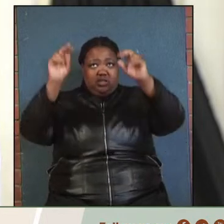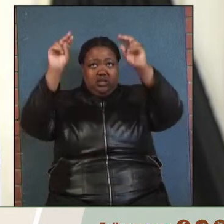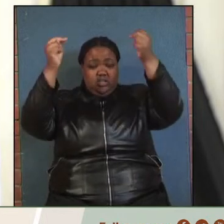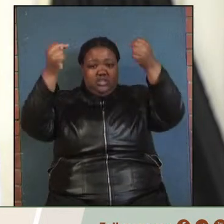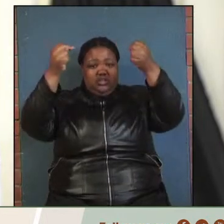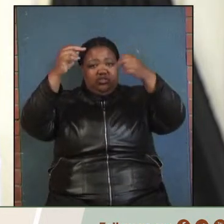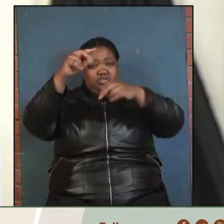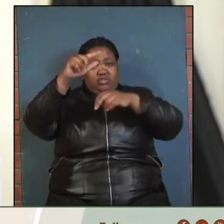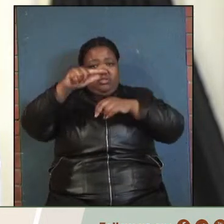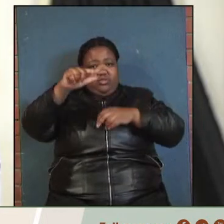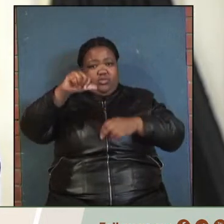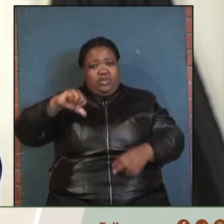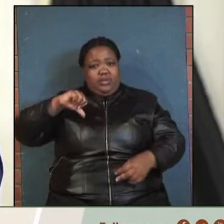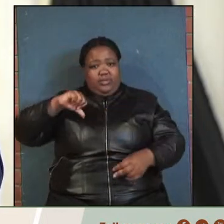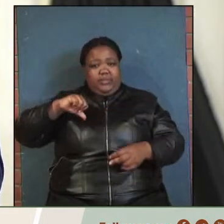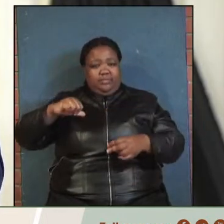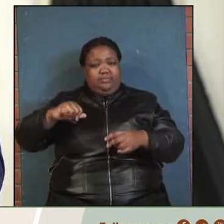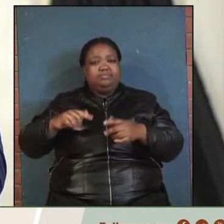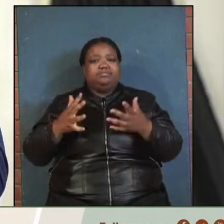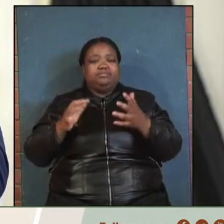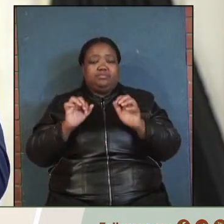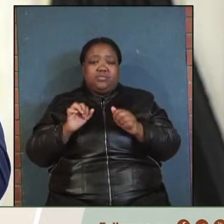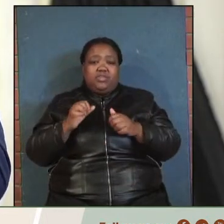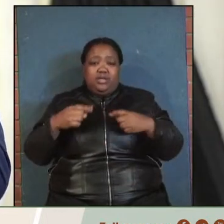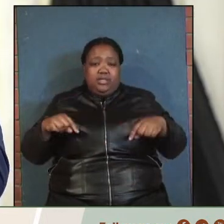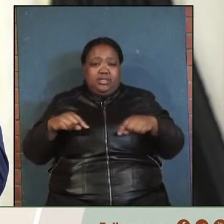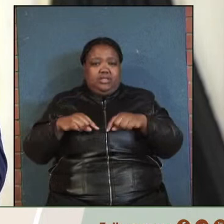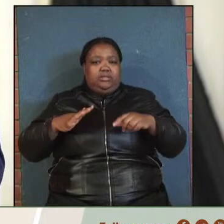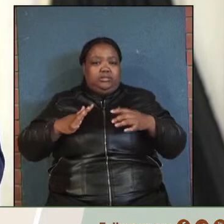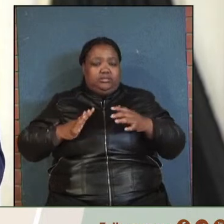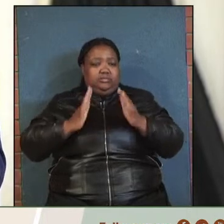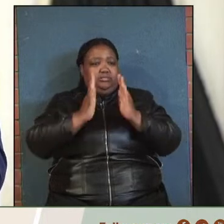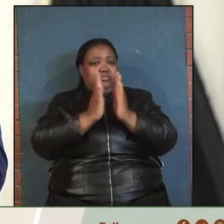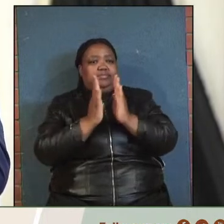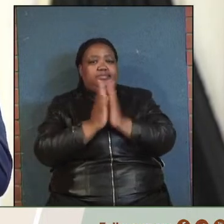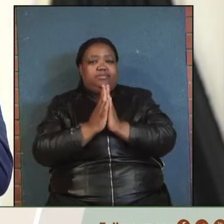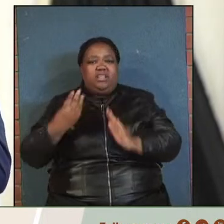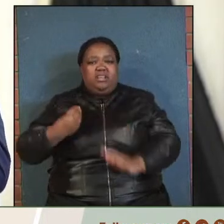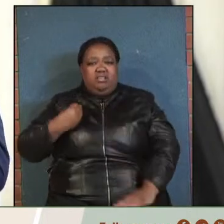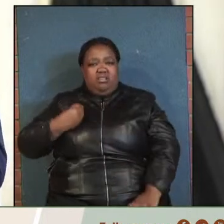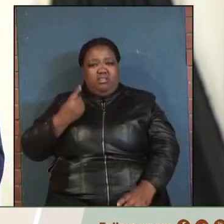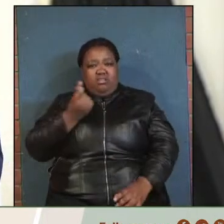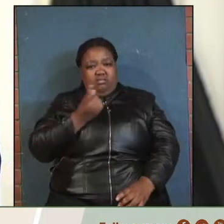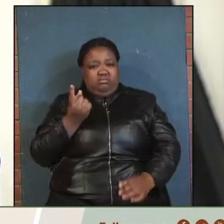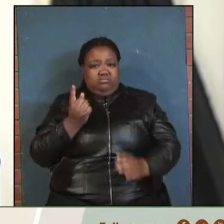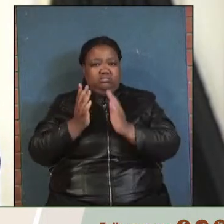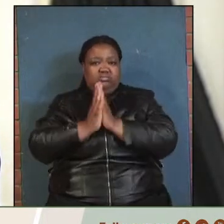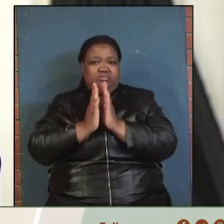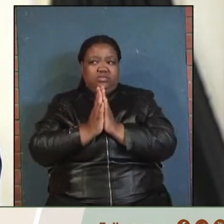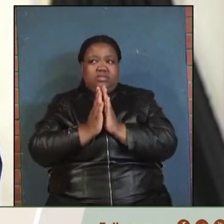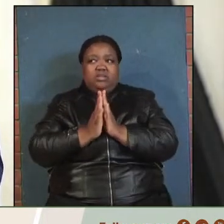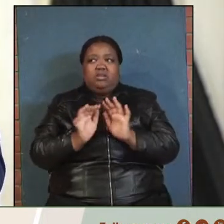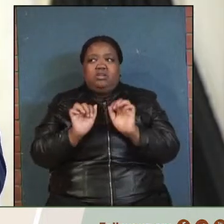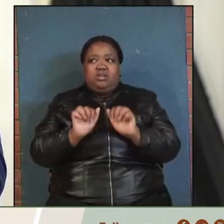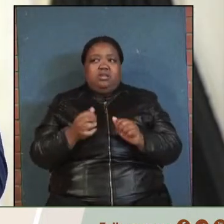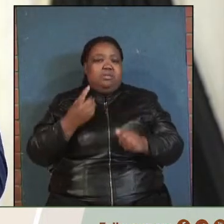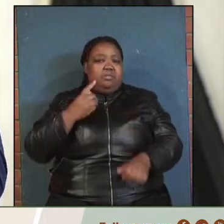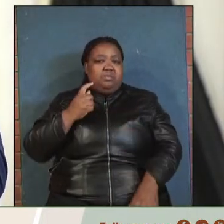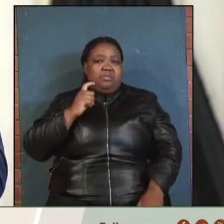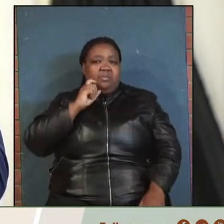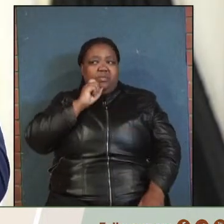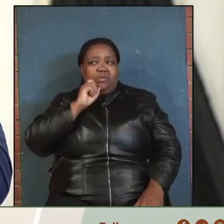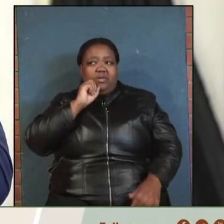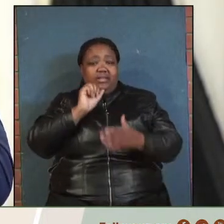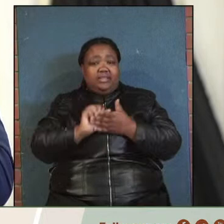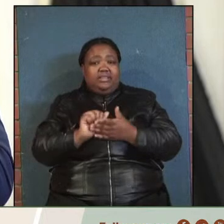government. We want to make an appeal to the younger generation that if you are 16 years